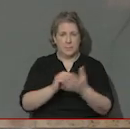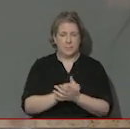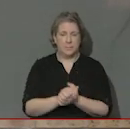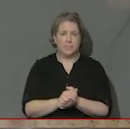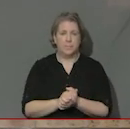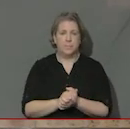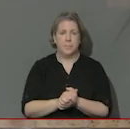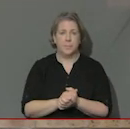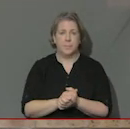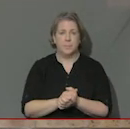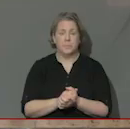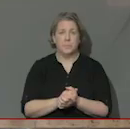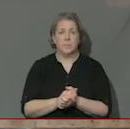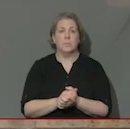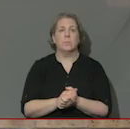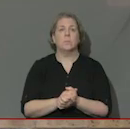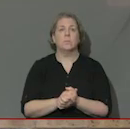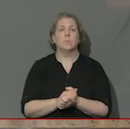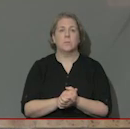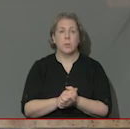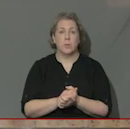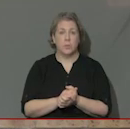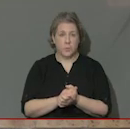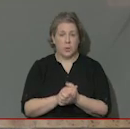So our income tax